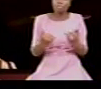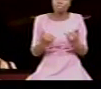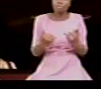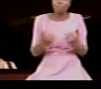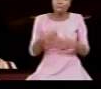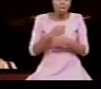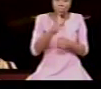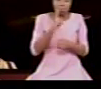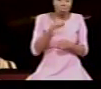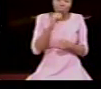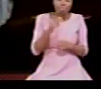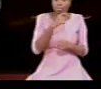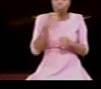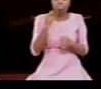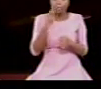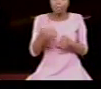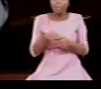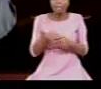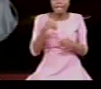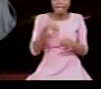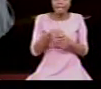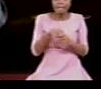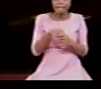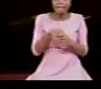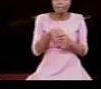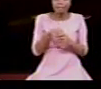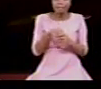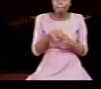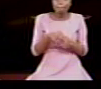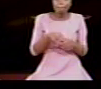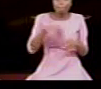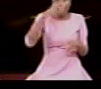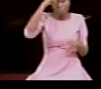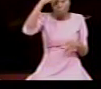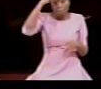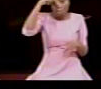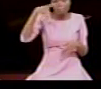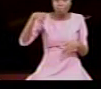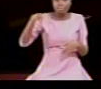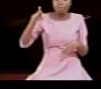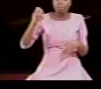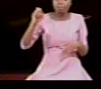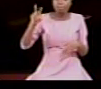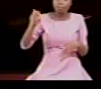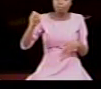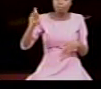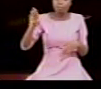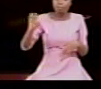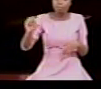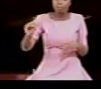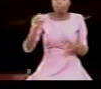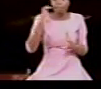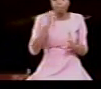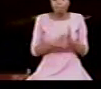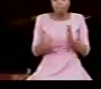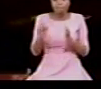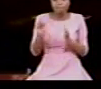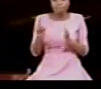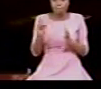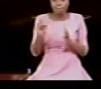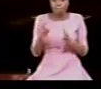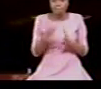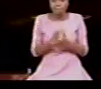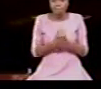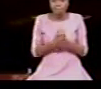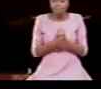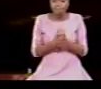you don't dry up. Look at it in Proverbs 11. I'm tidying up as I wind up. I